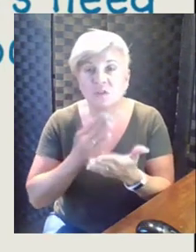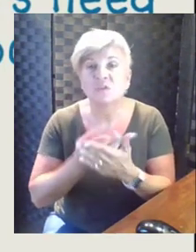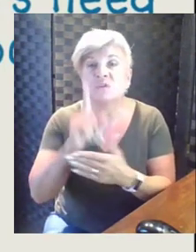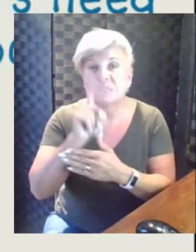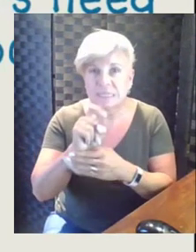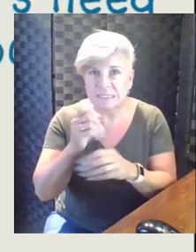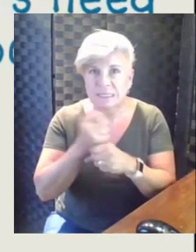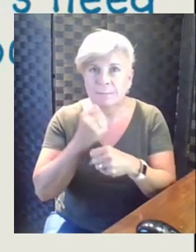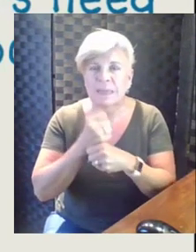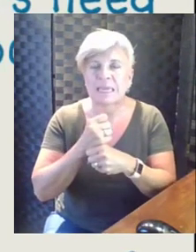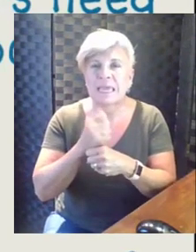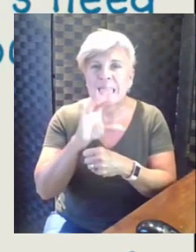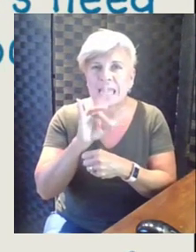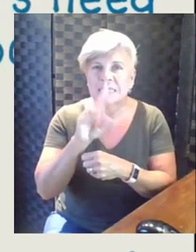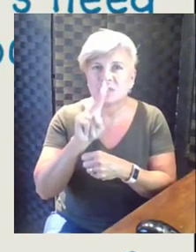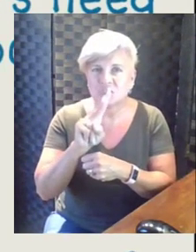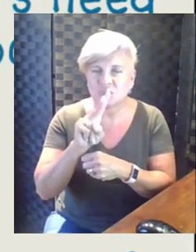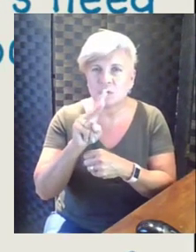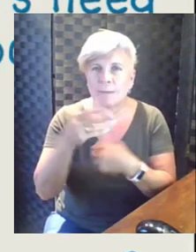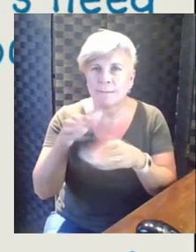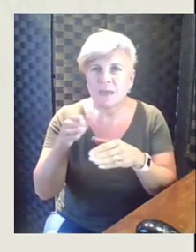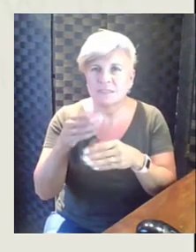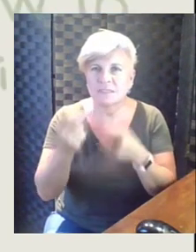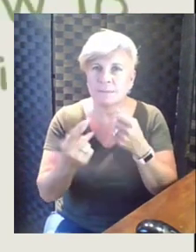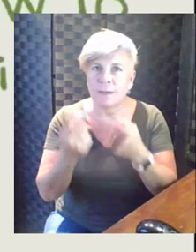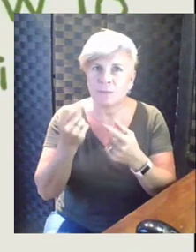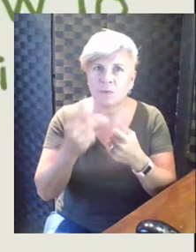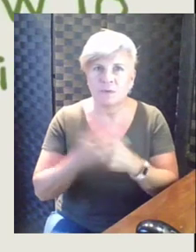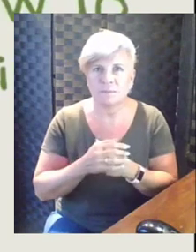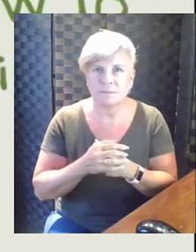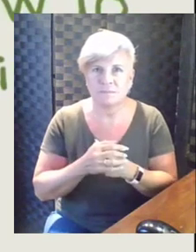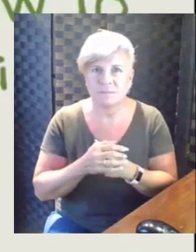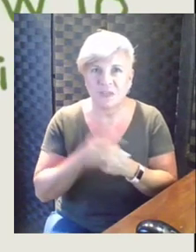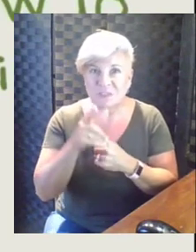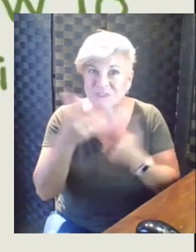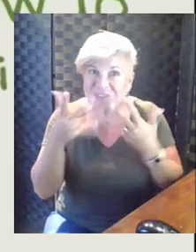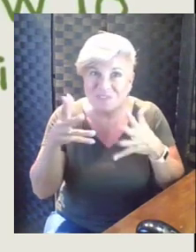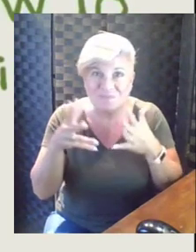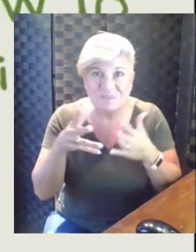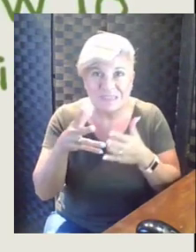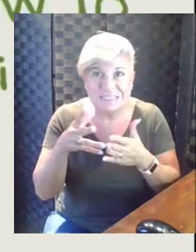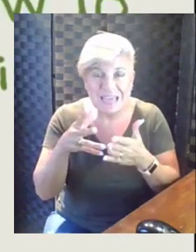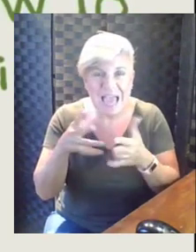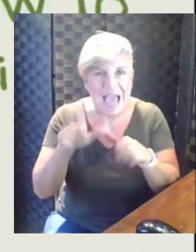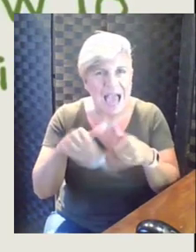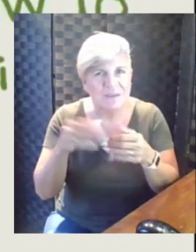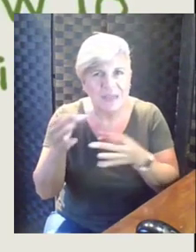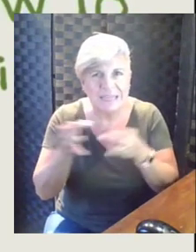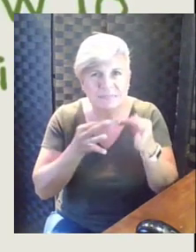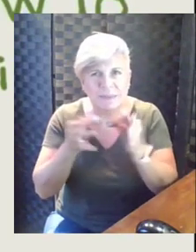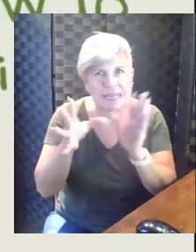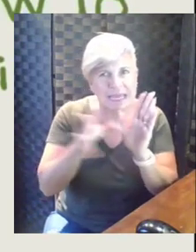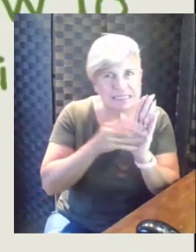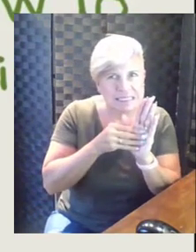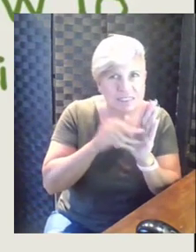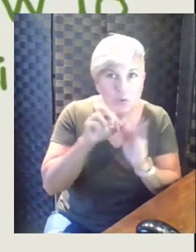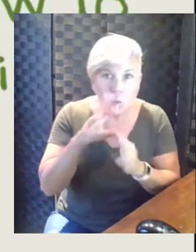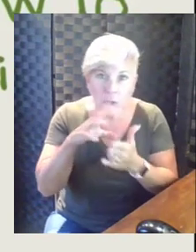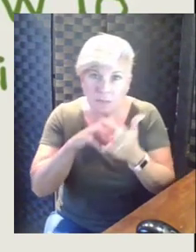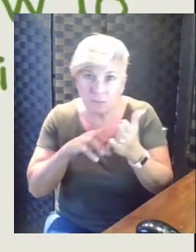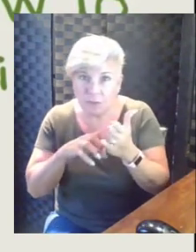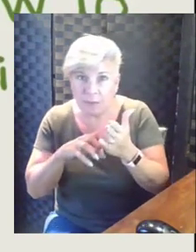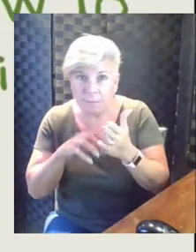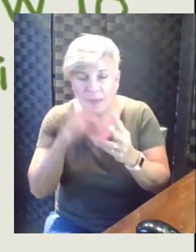need to make 82 boxes of popcorn. In this lesson, you learned how to explain addition or